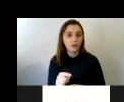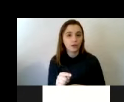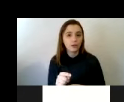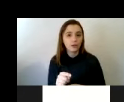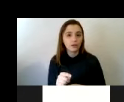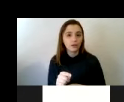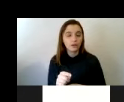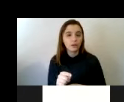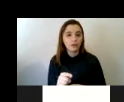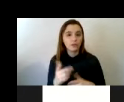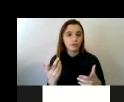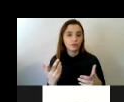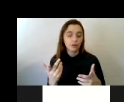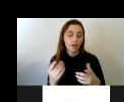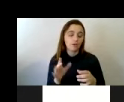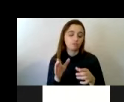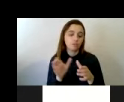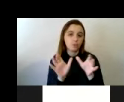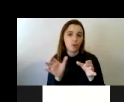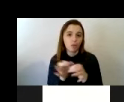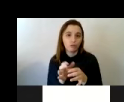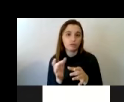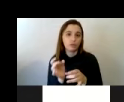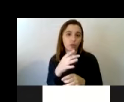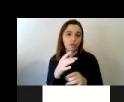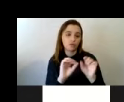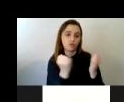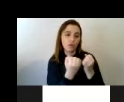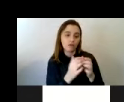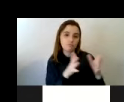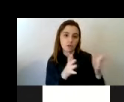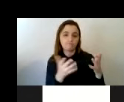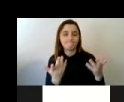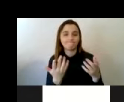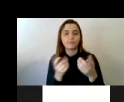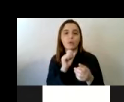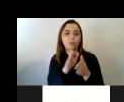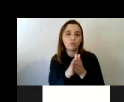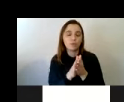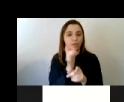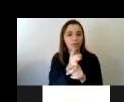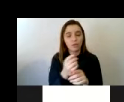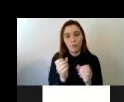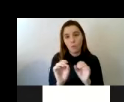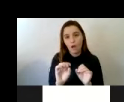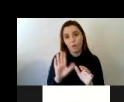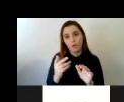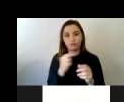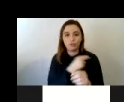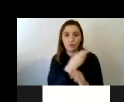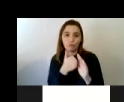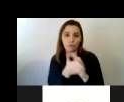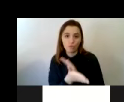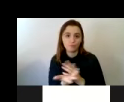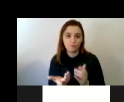wider society. So they don't have the same chance to enter the university. And